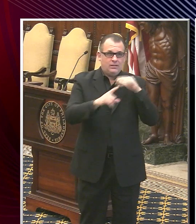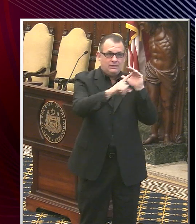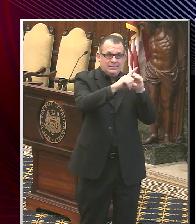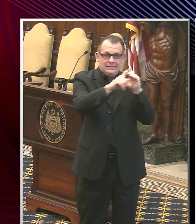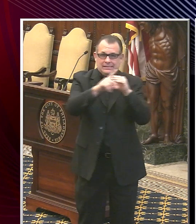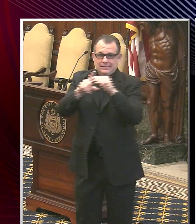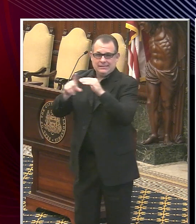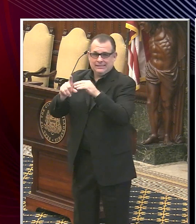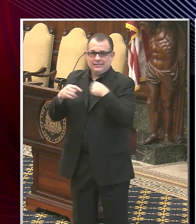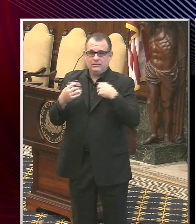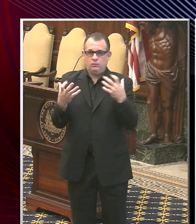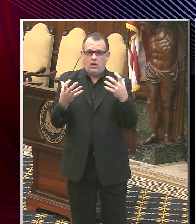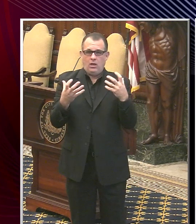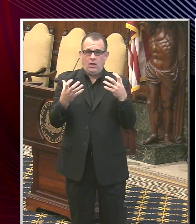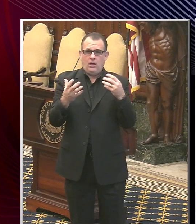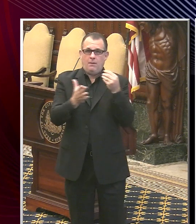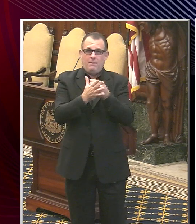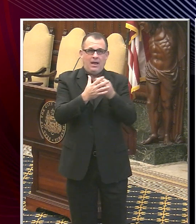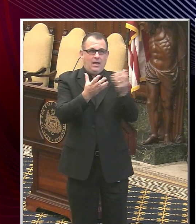like to see some action.